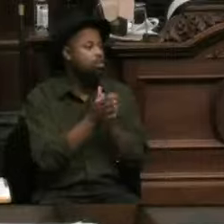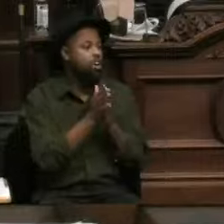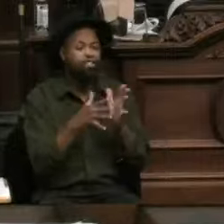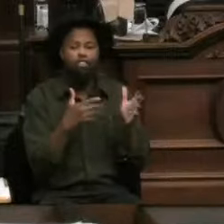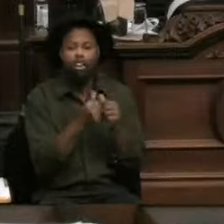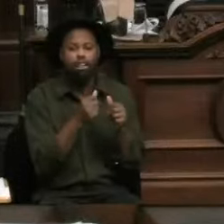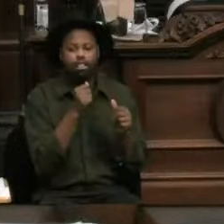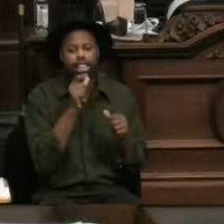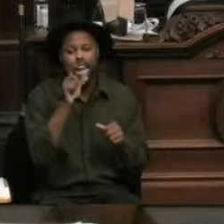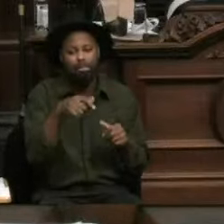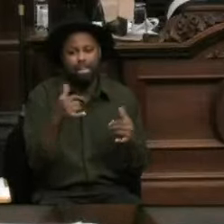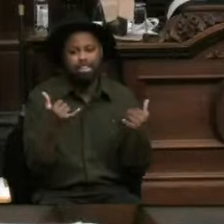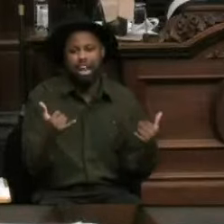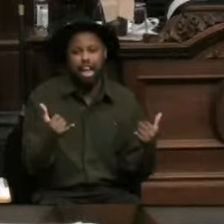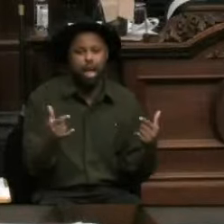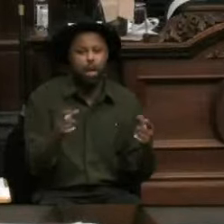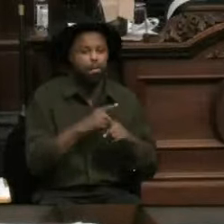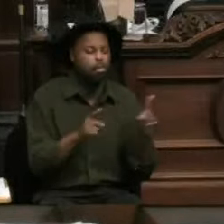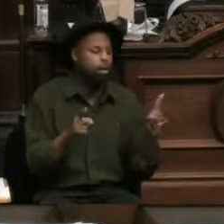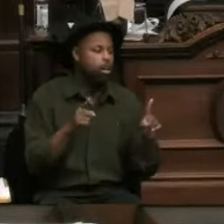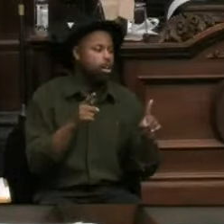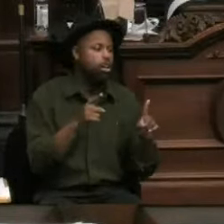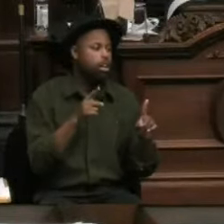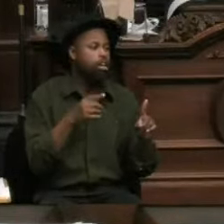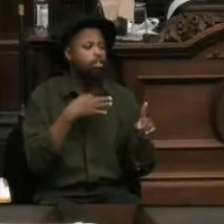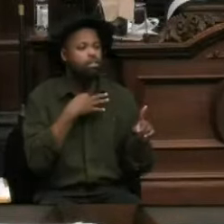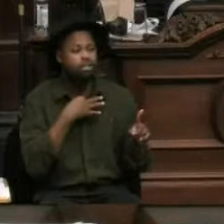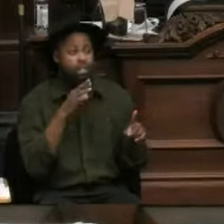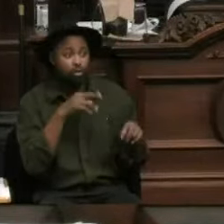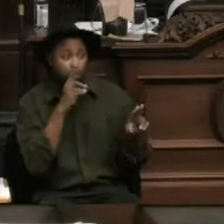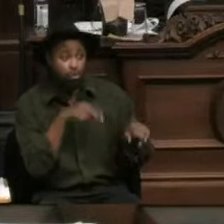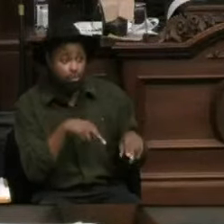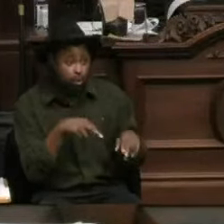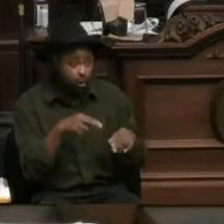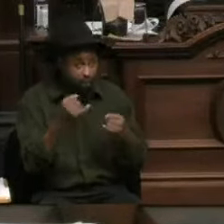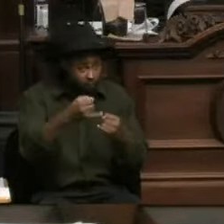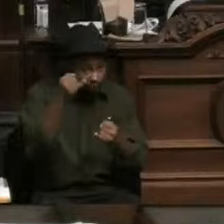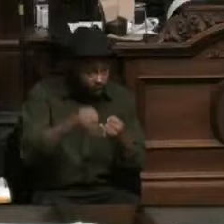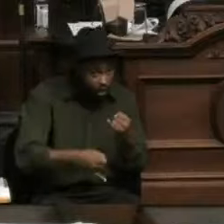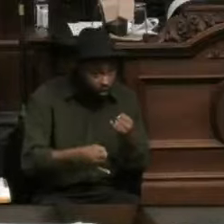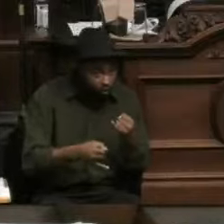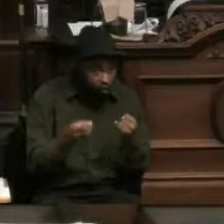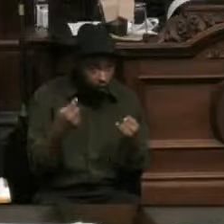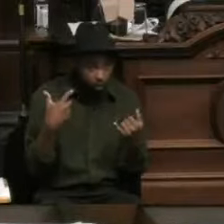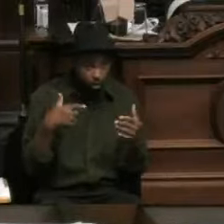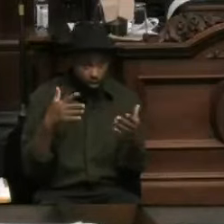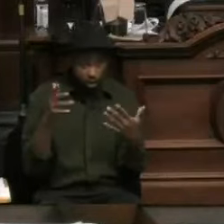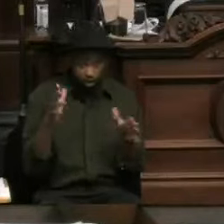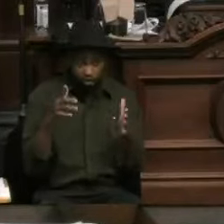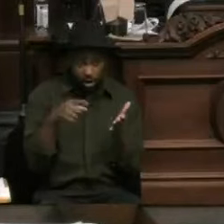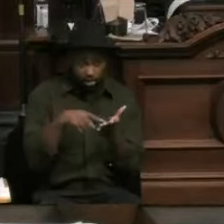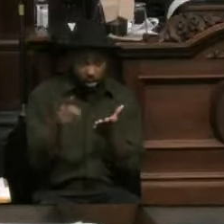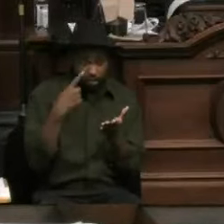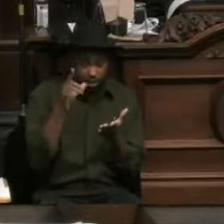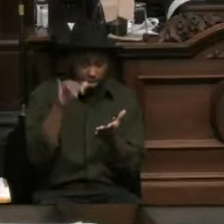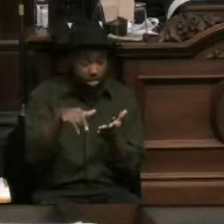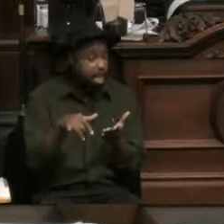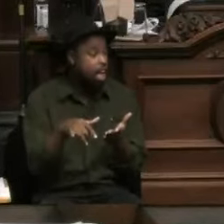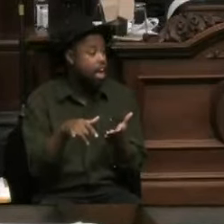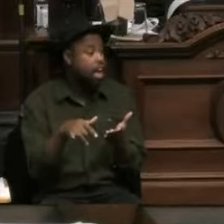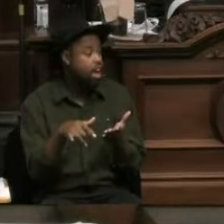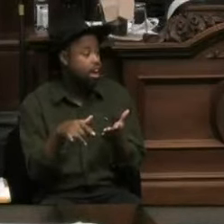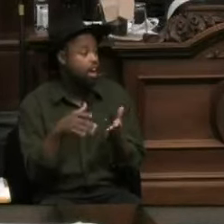or not that report is considered final, and if we have already paid for that report, and we can get that in writing after the